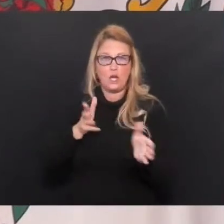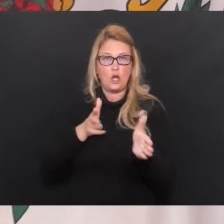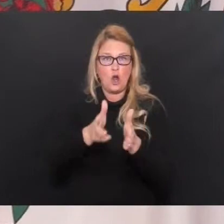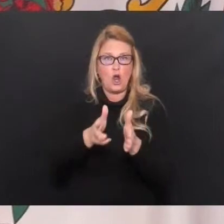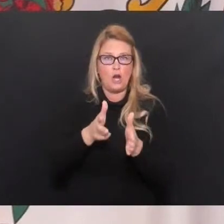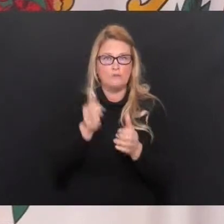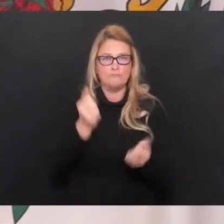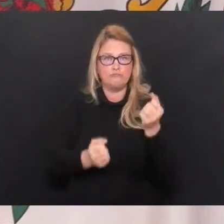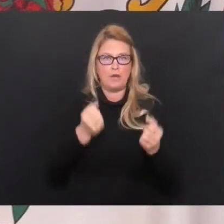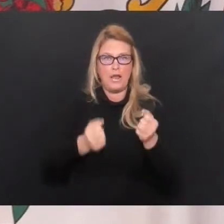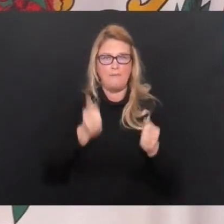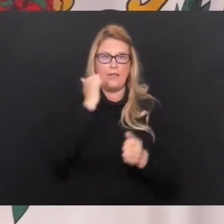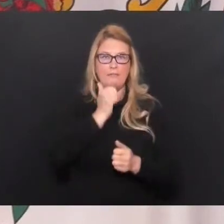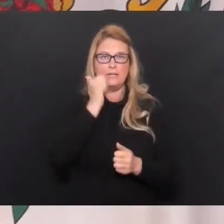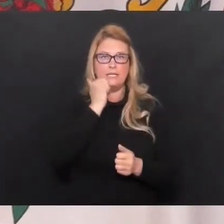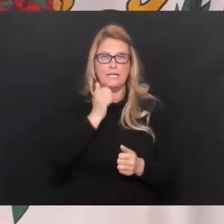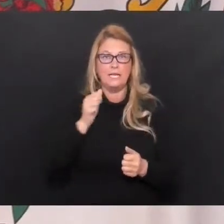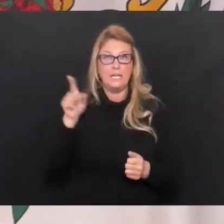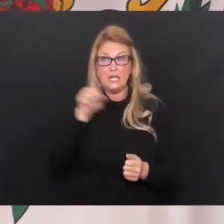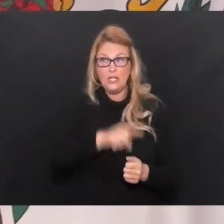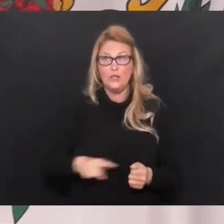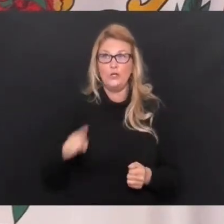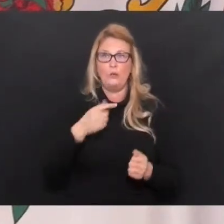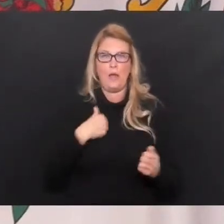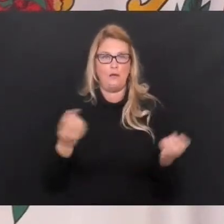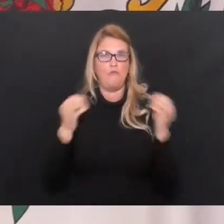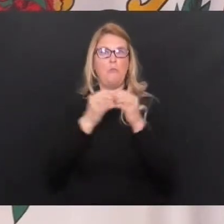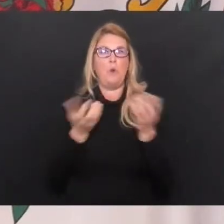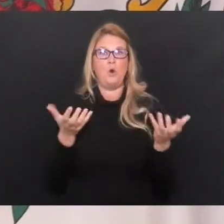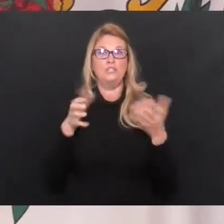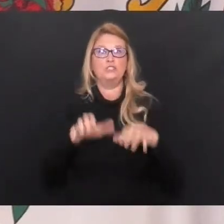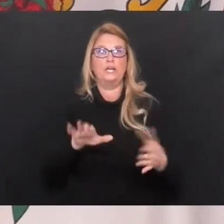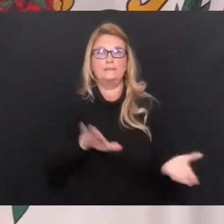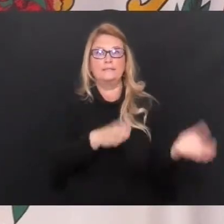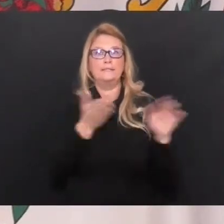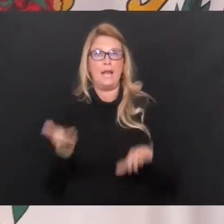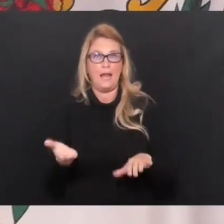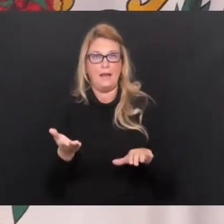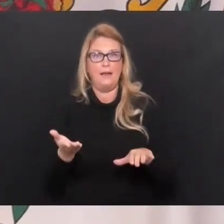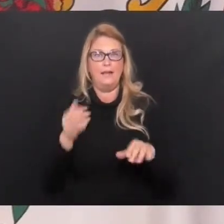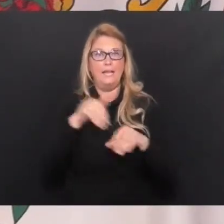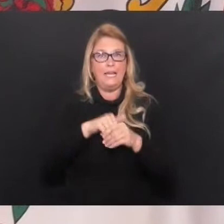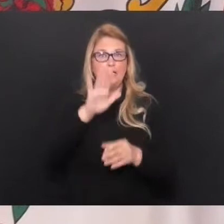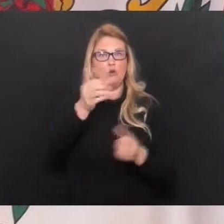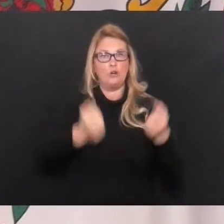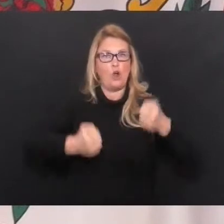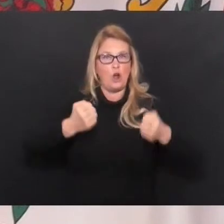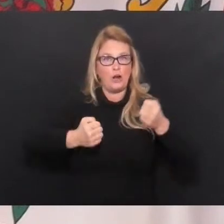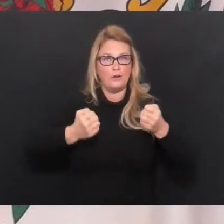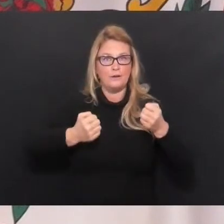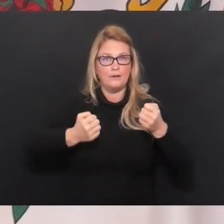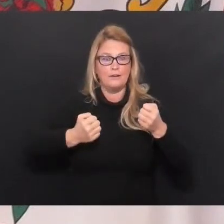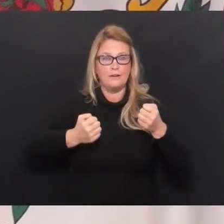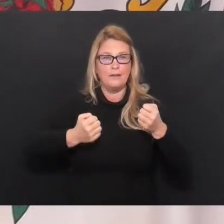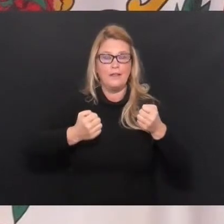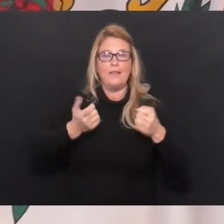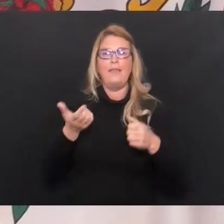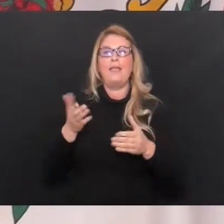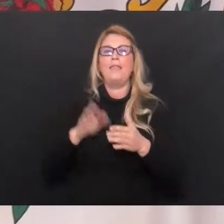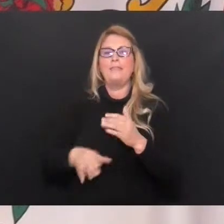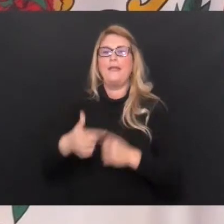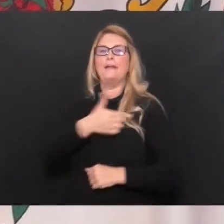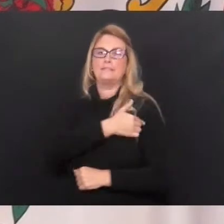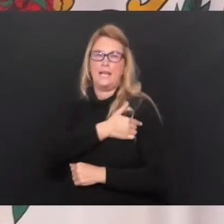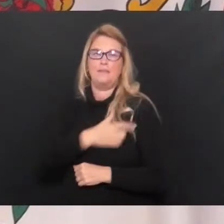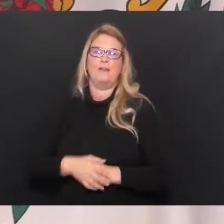day, you are a billion times more at risk being behind the wheel in an automobile than you would be